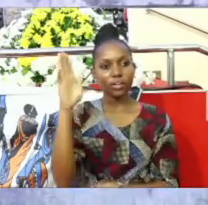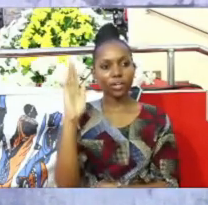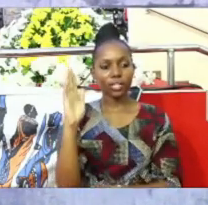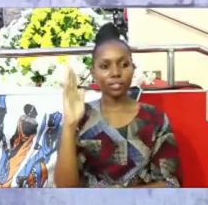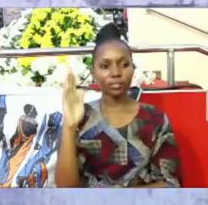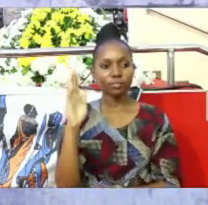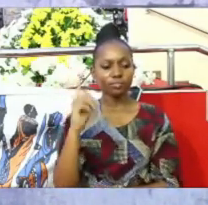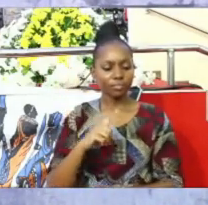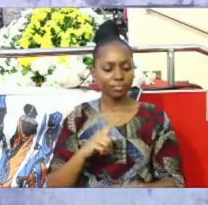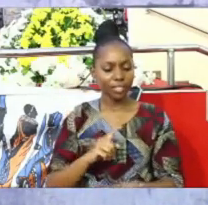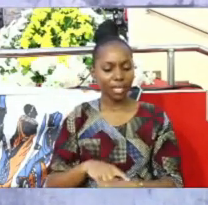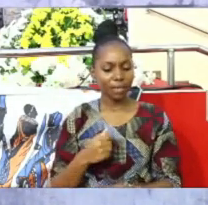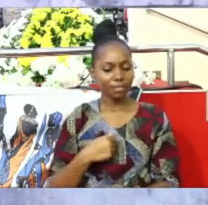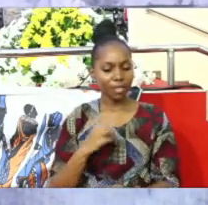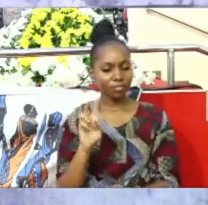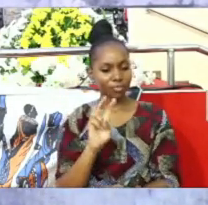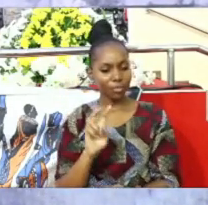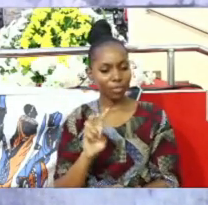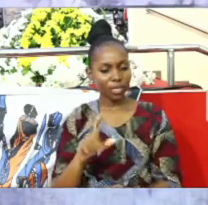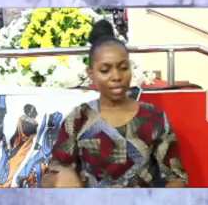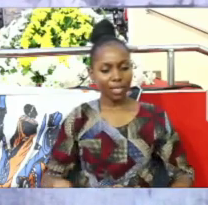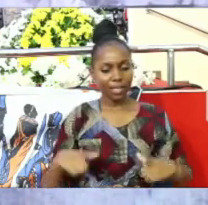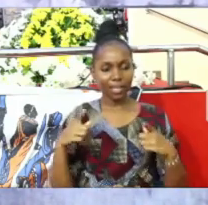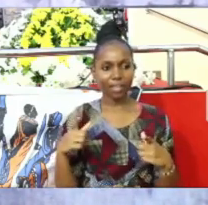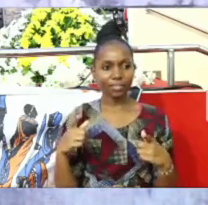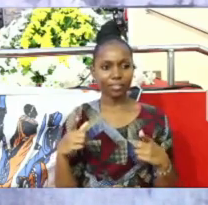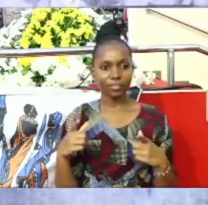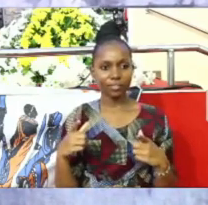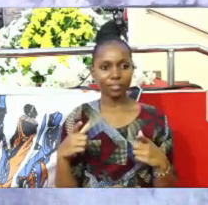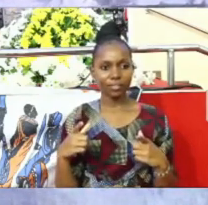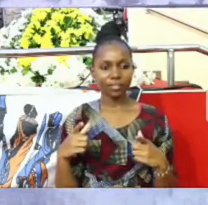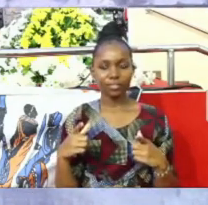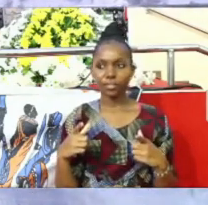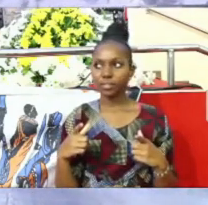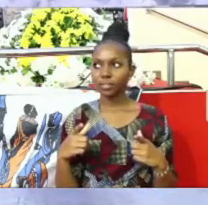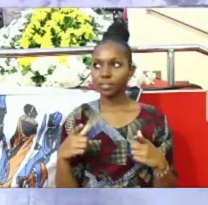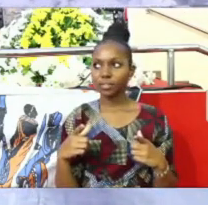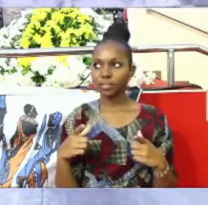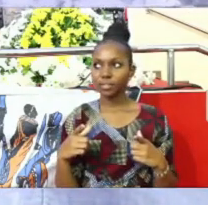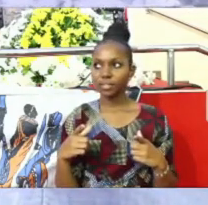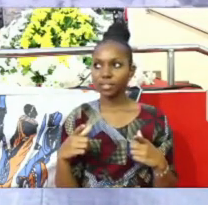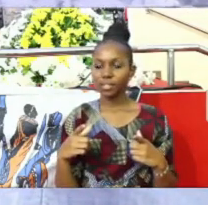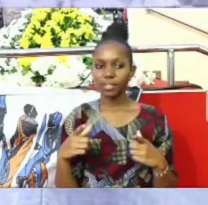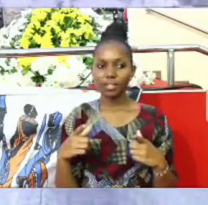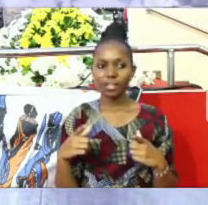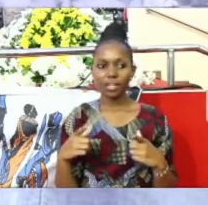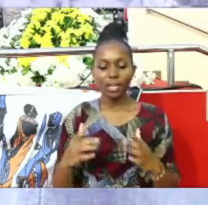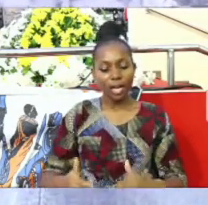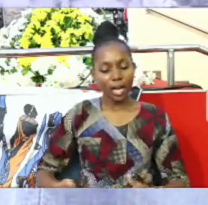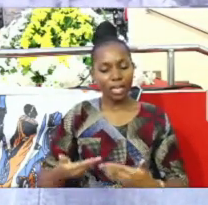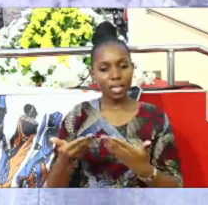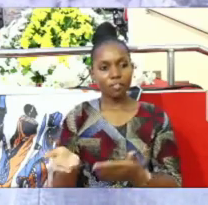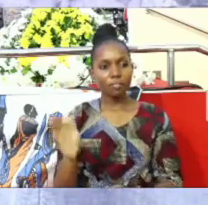look at my life. Ninapoangalia maisha yangu. That's why I can't help giving back to the community. Ndio sababu ninahusika